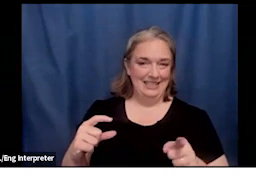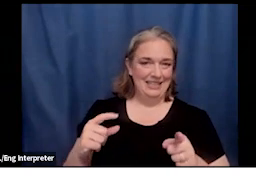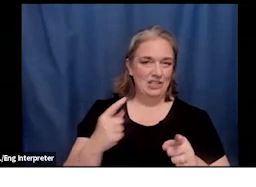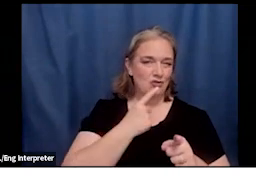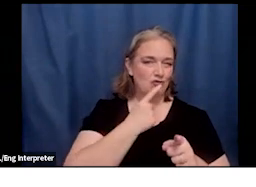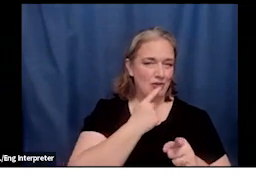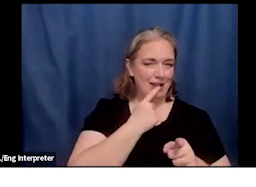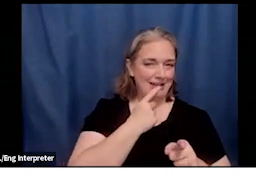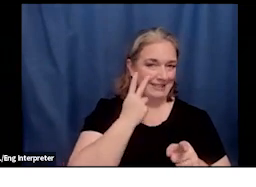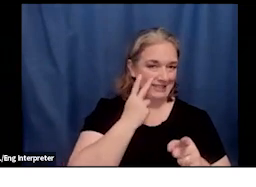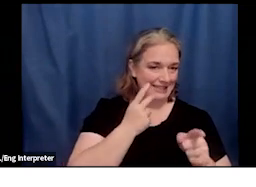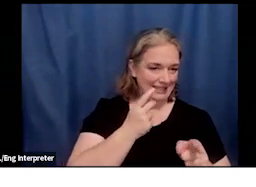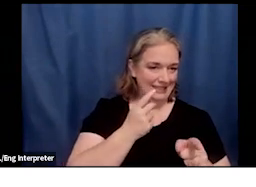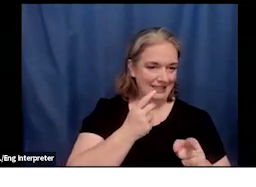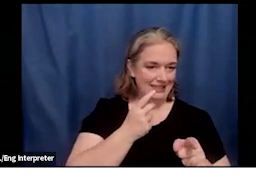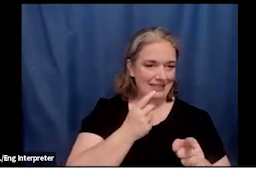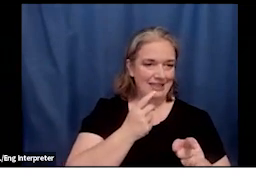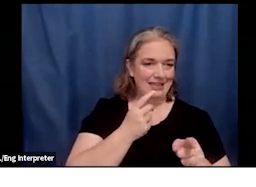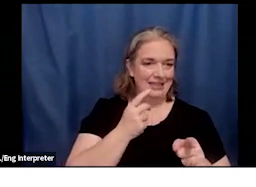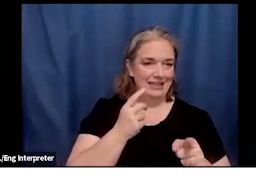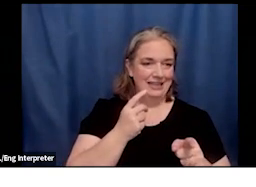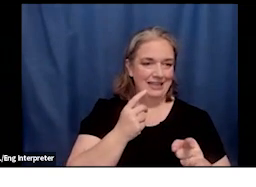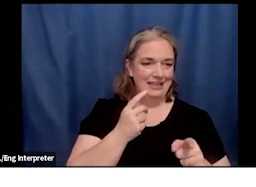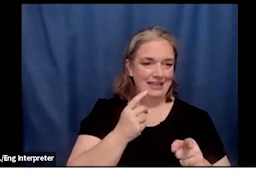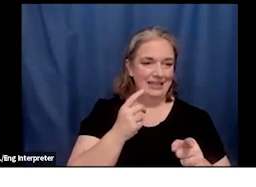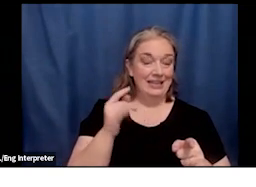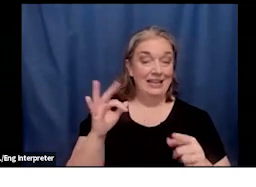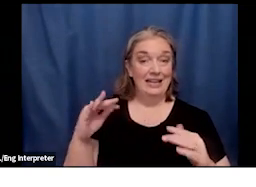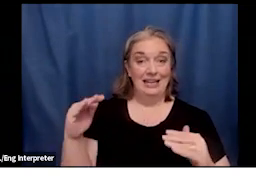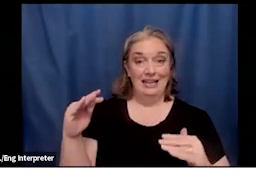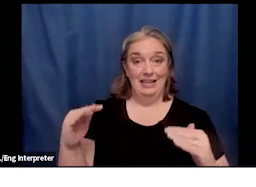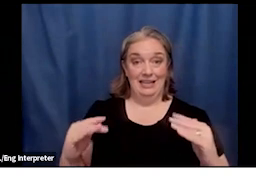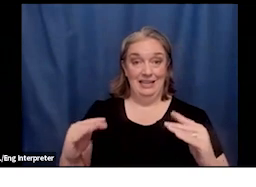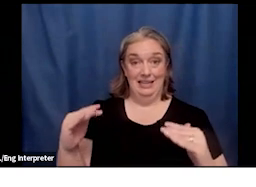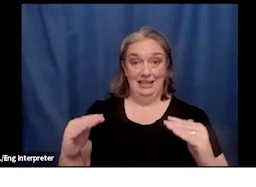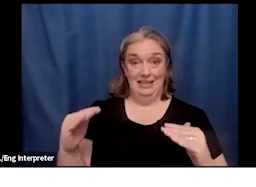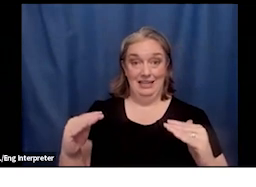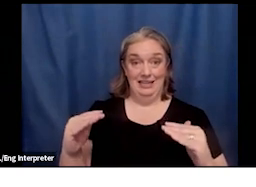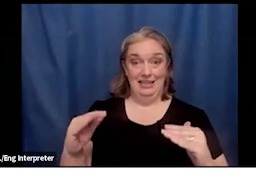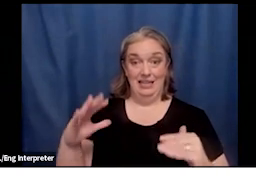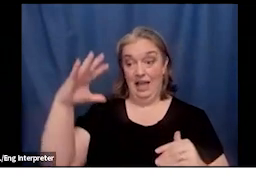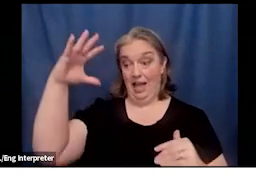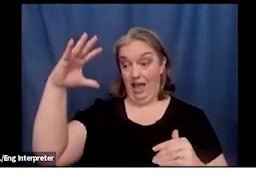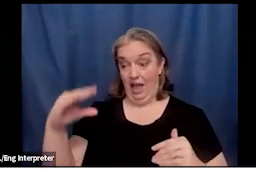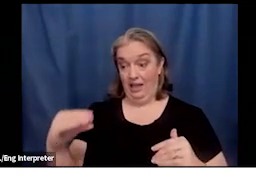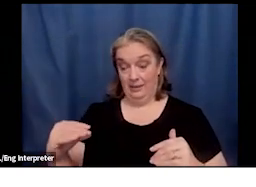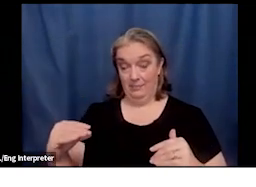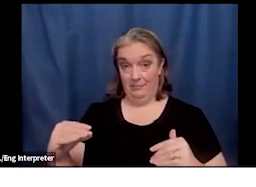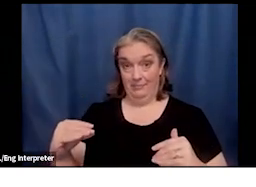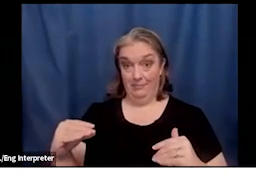but it typically is green. When you are auto summing here in this